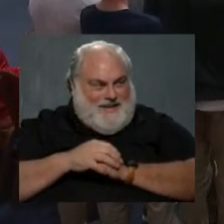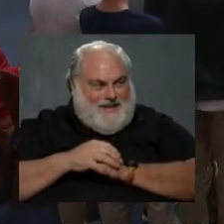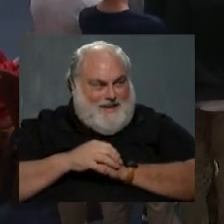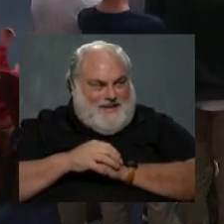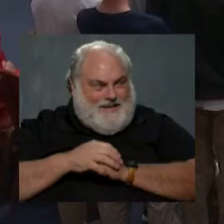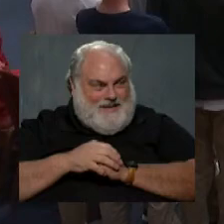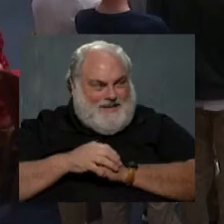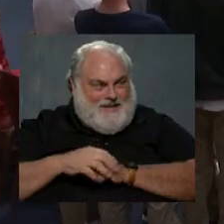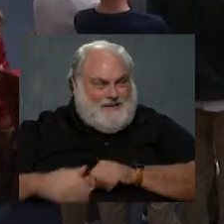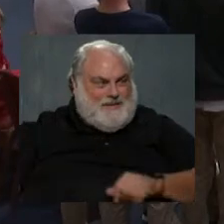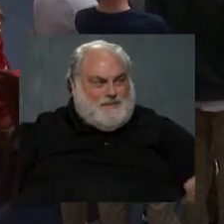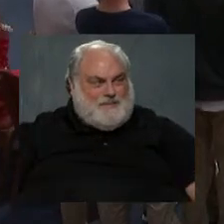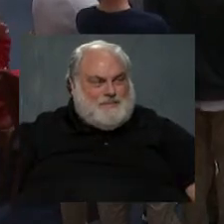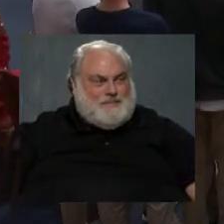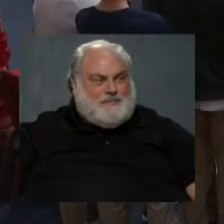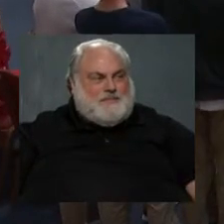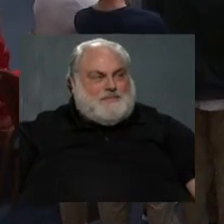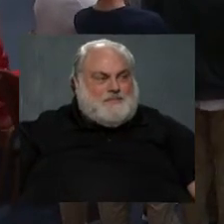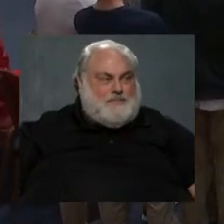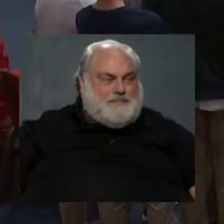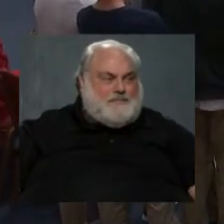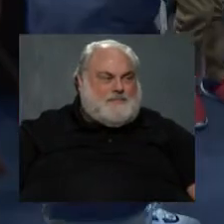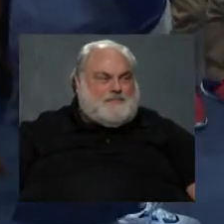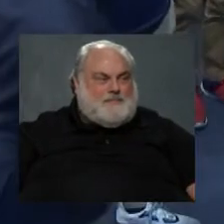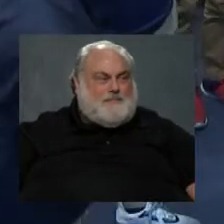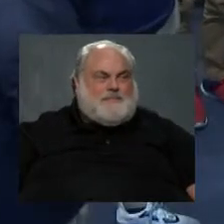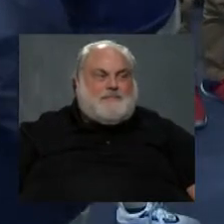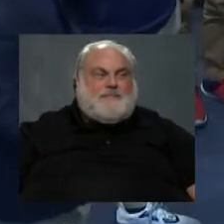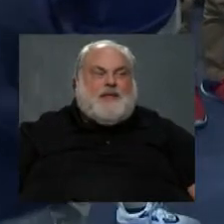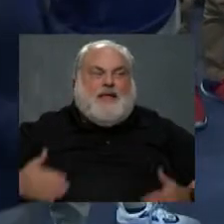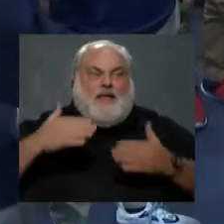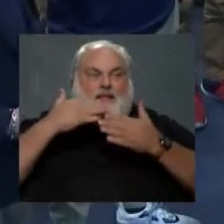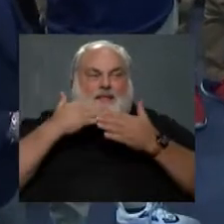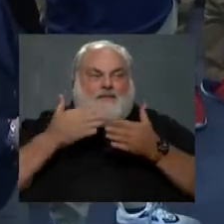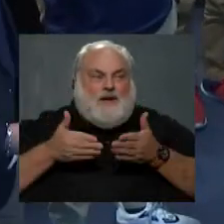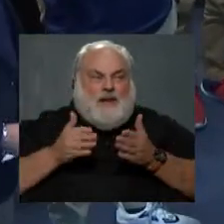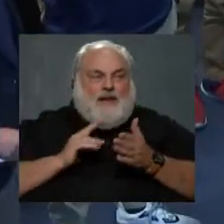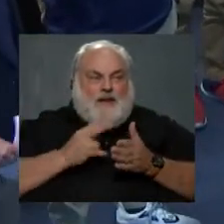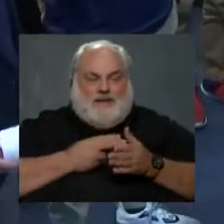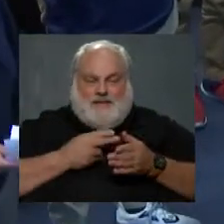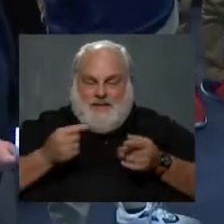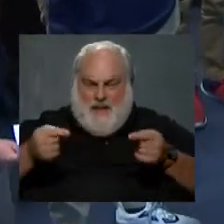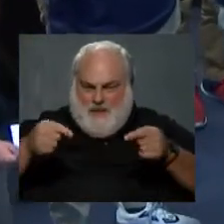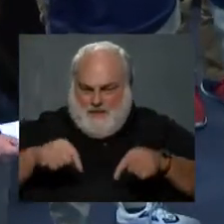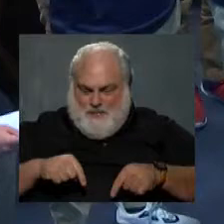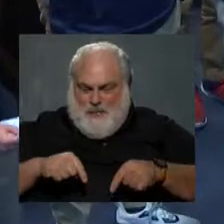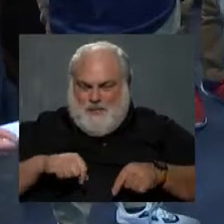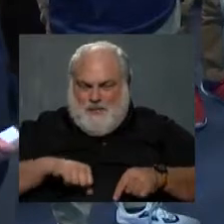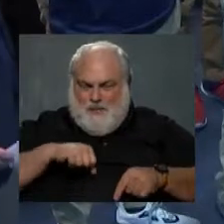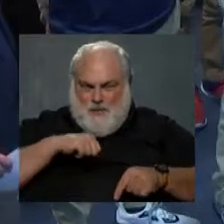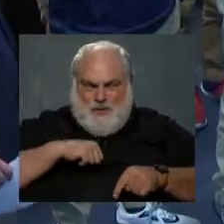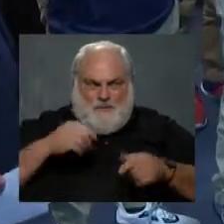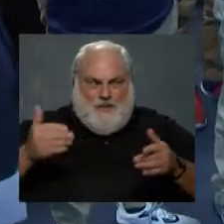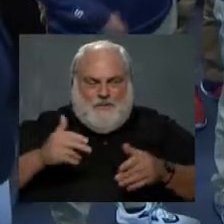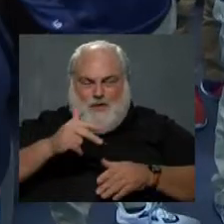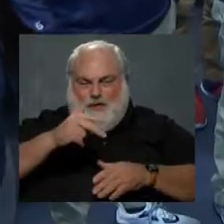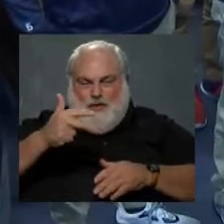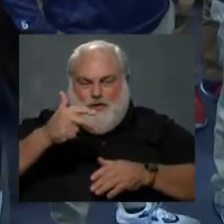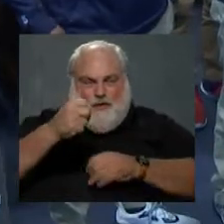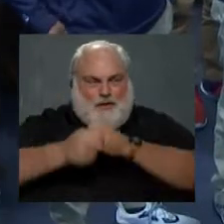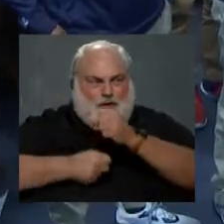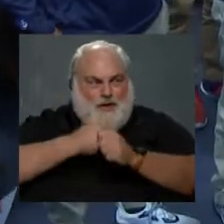Anyway, go ahead, Coach. Thank you all for having us today. Very proud and very honored to be here for a third year in a